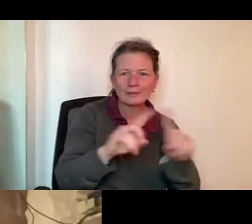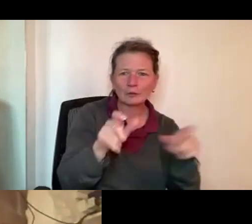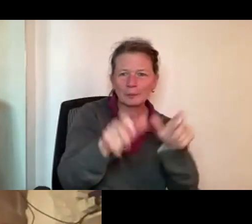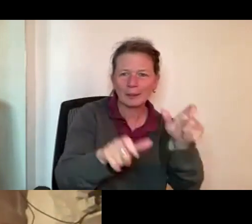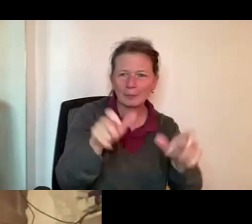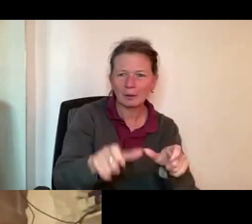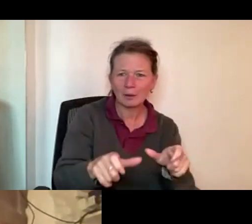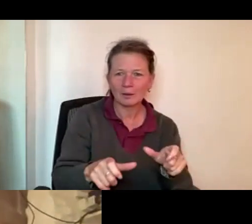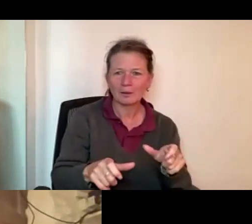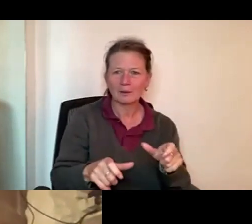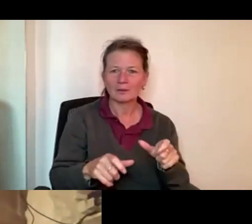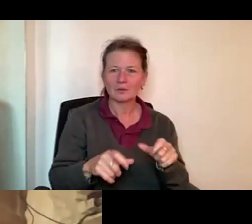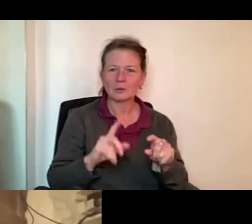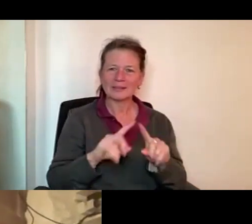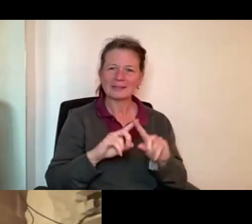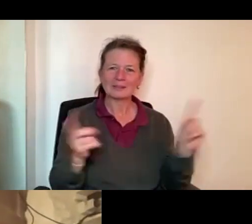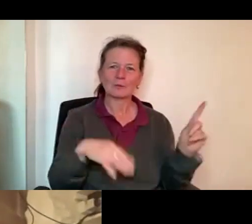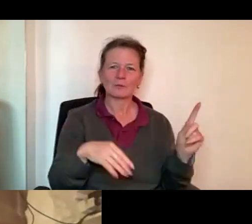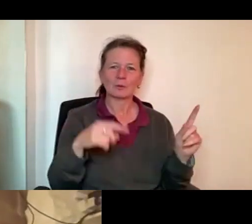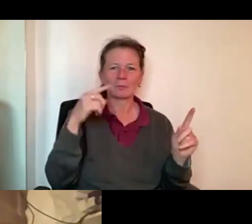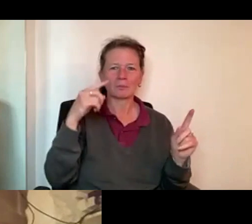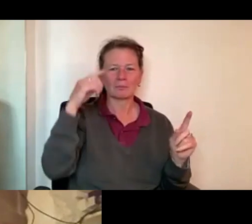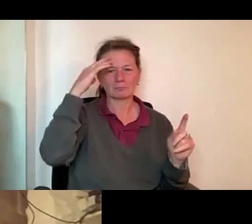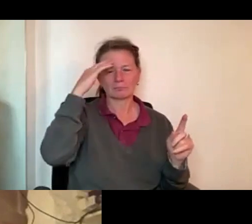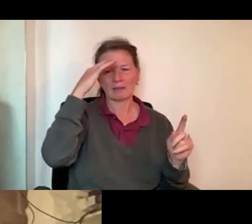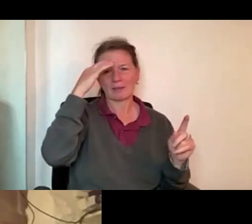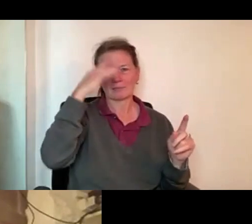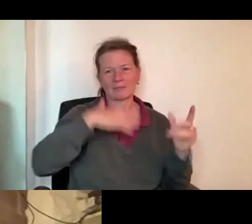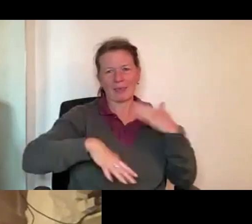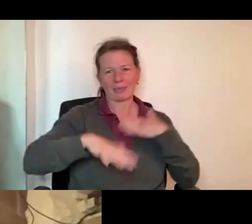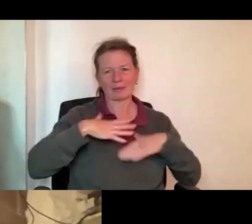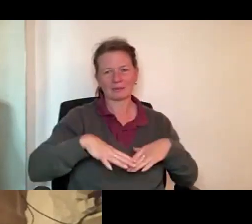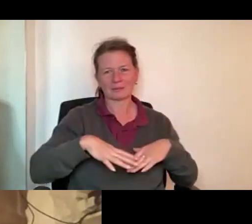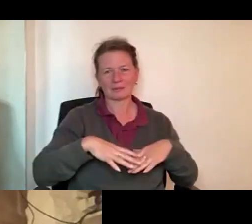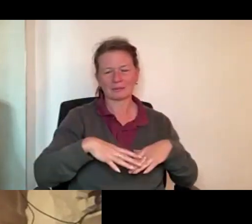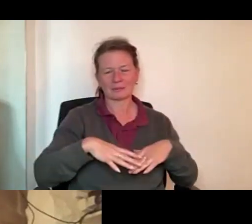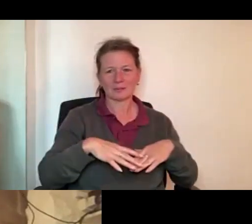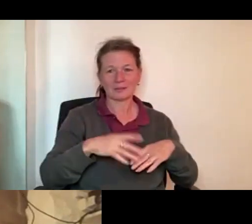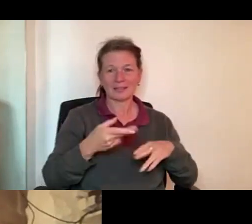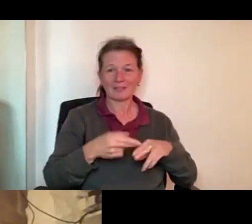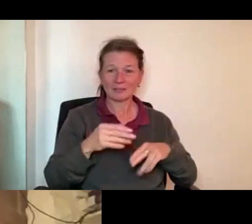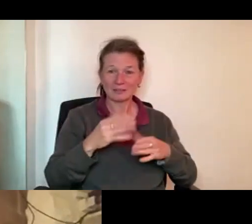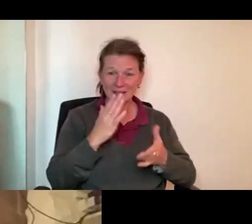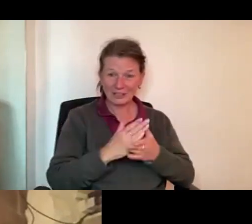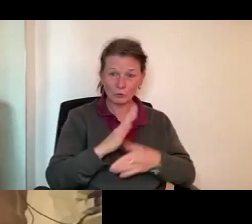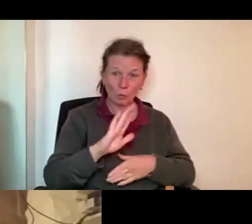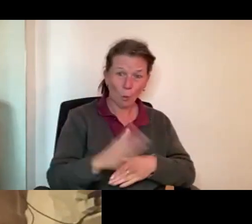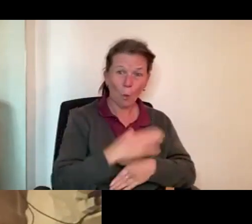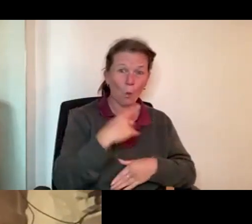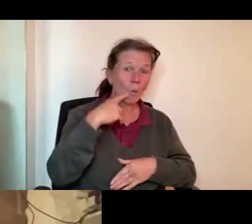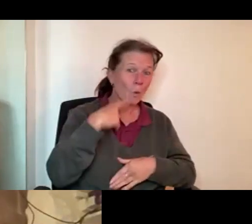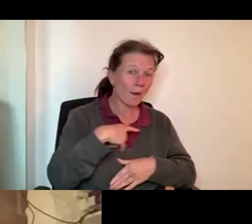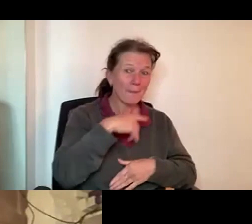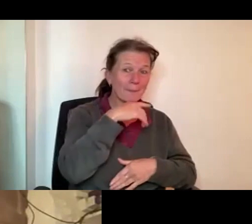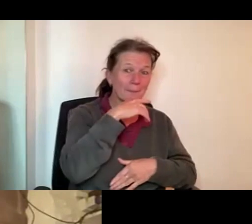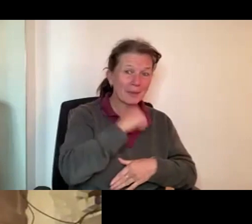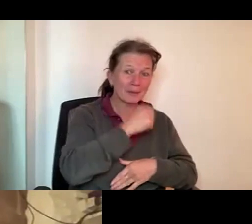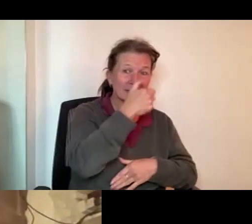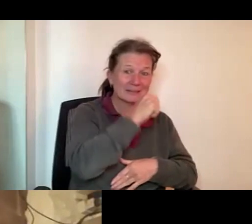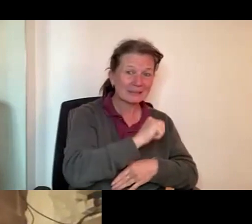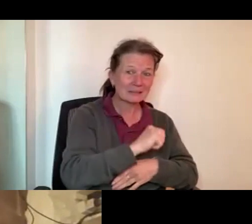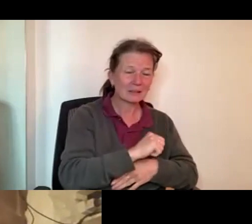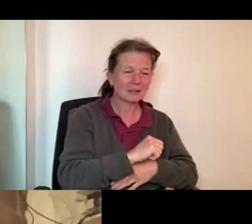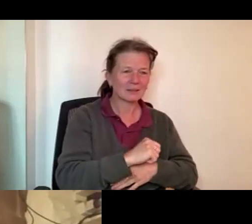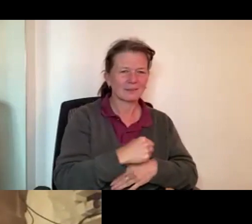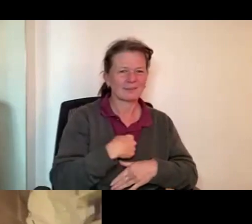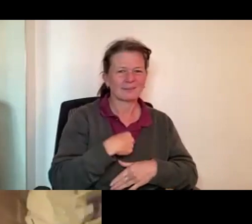of ethical standpoint. But I also think that if it was literally all white old Etonians, I wouldn't have a huge ethical problem